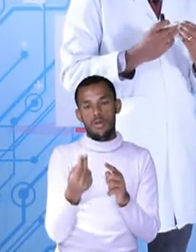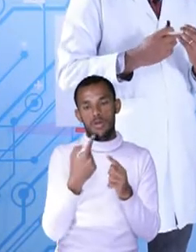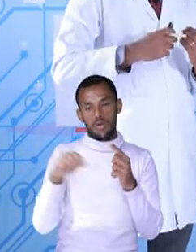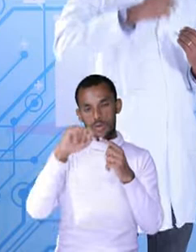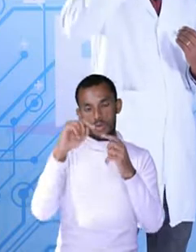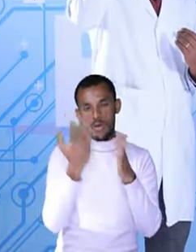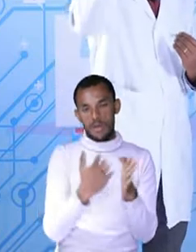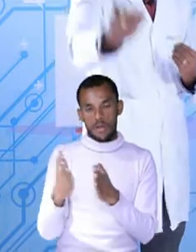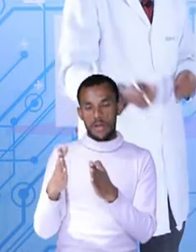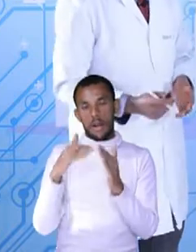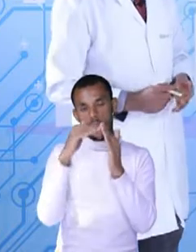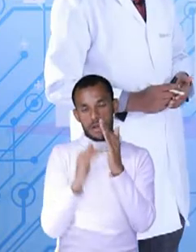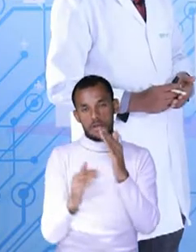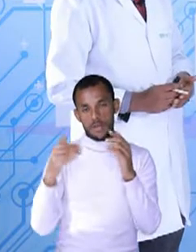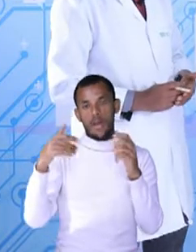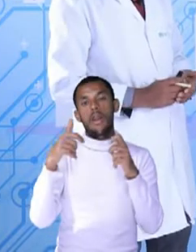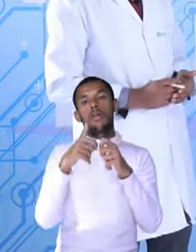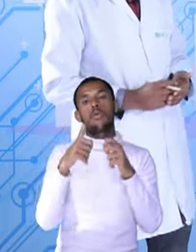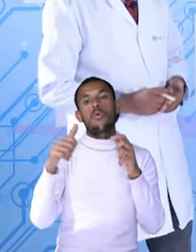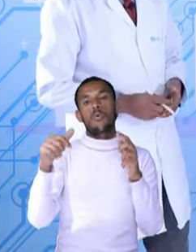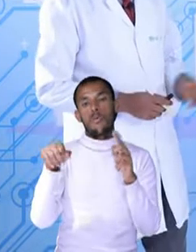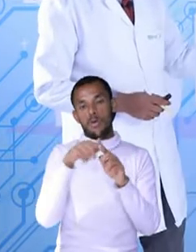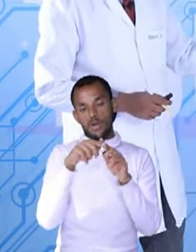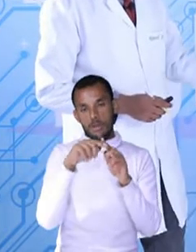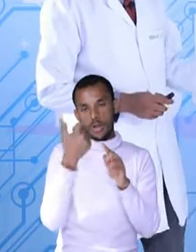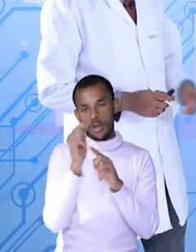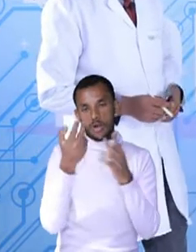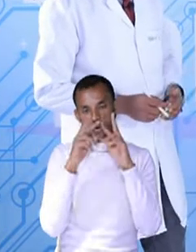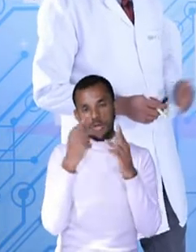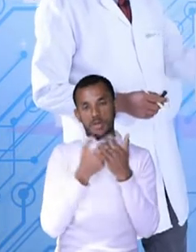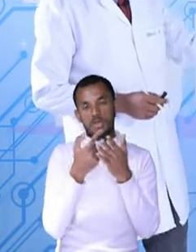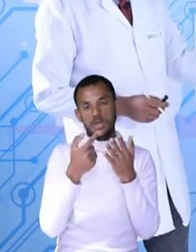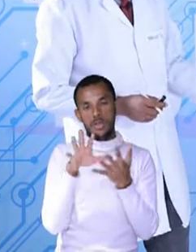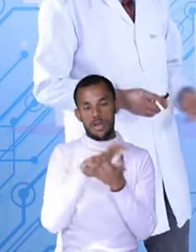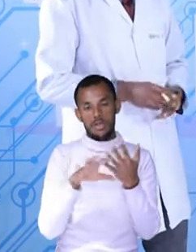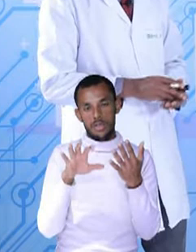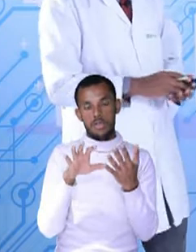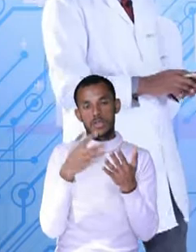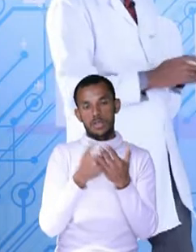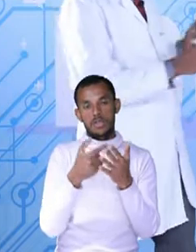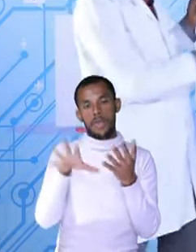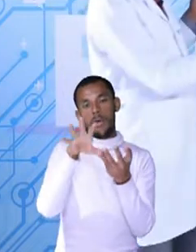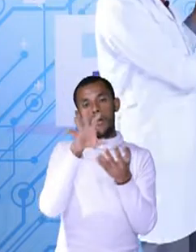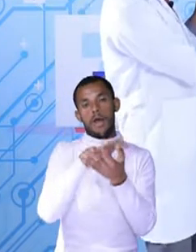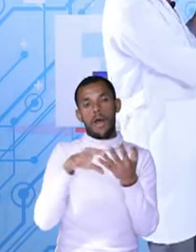to extract a less electropositive metals. For example, look at these reactions. This is chemical reduction.